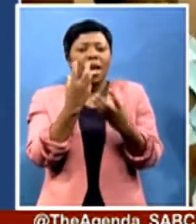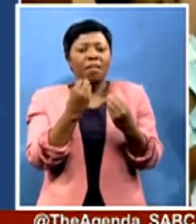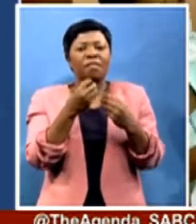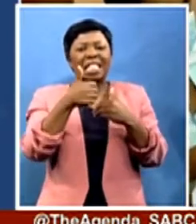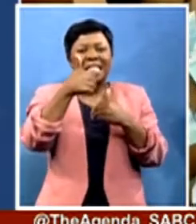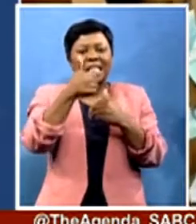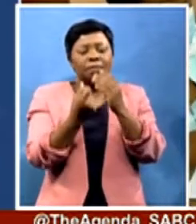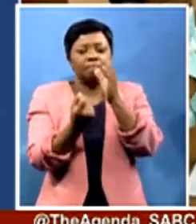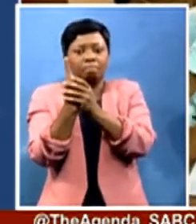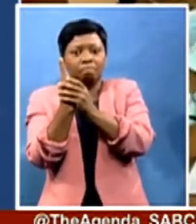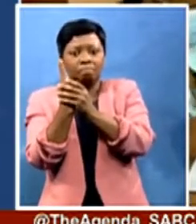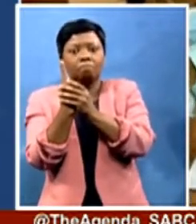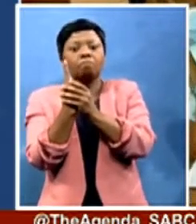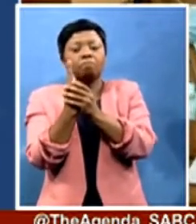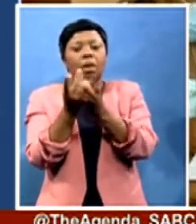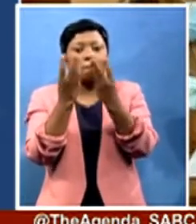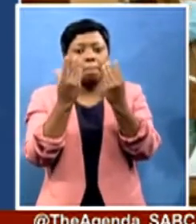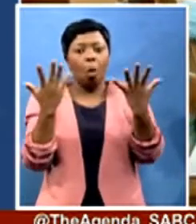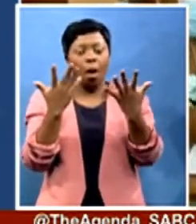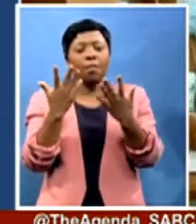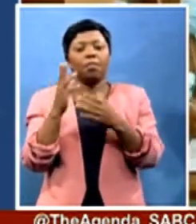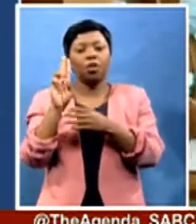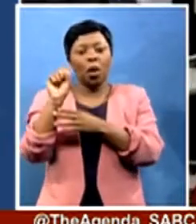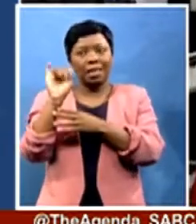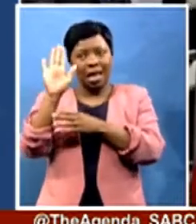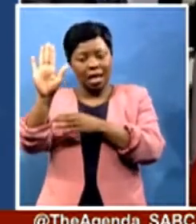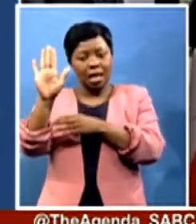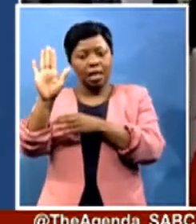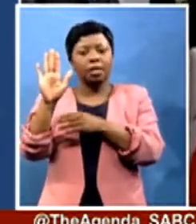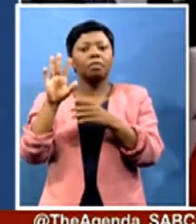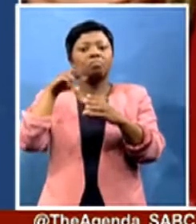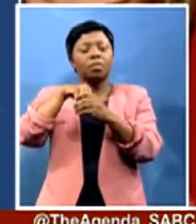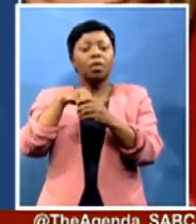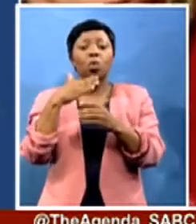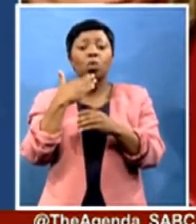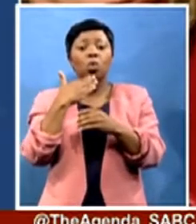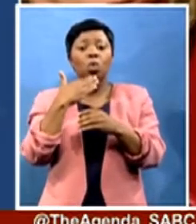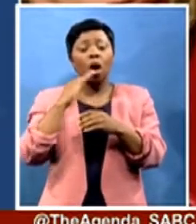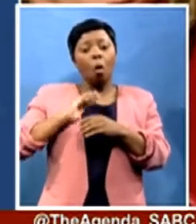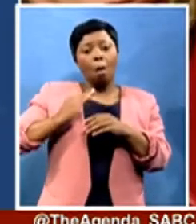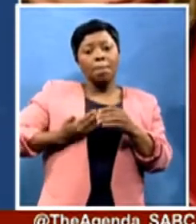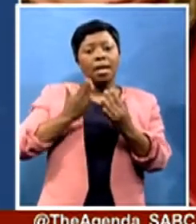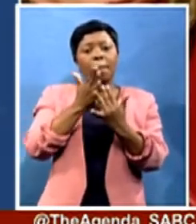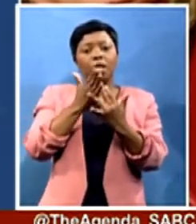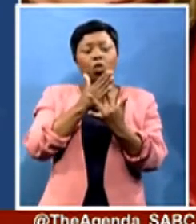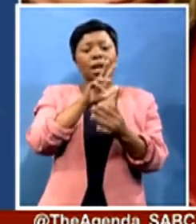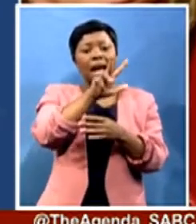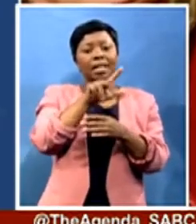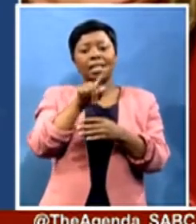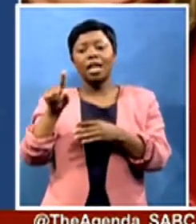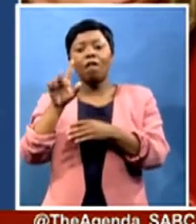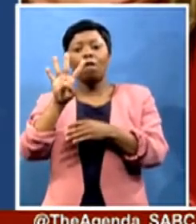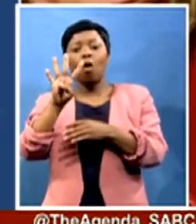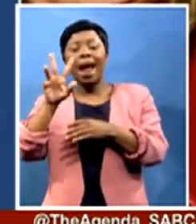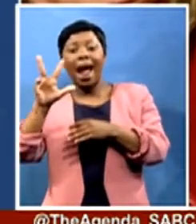USA. These were amongst women between the ages of 18 and 48 years old. They were associated with